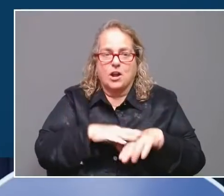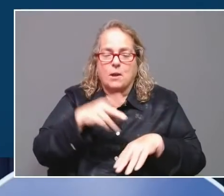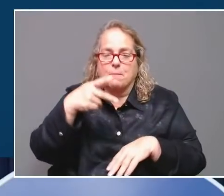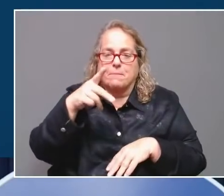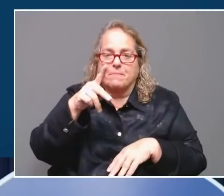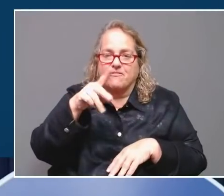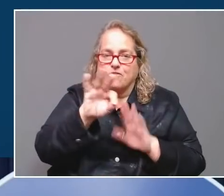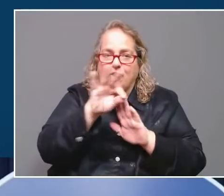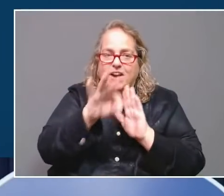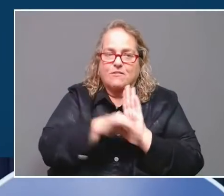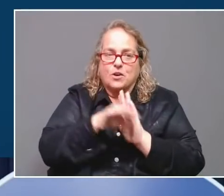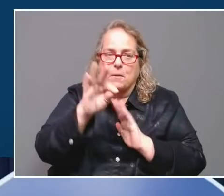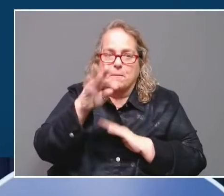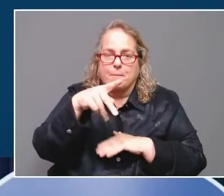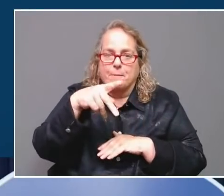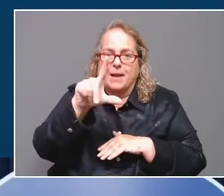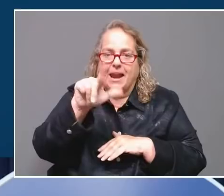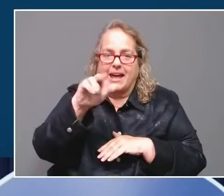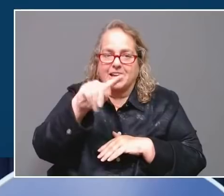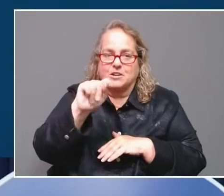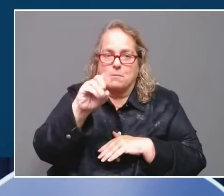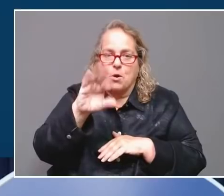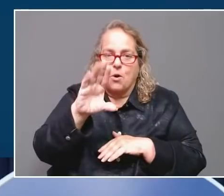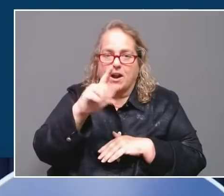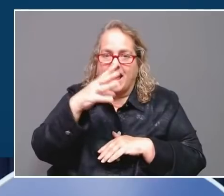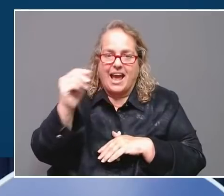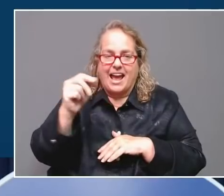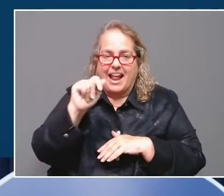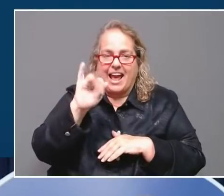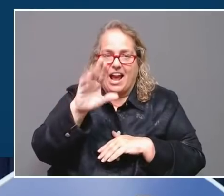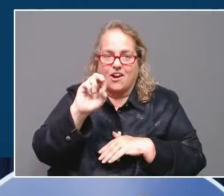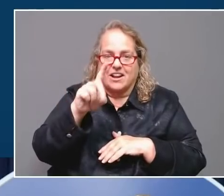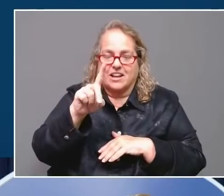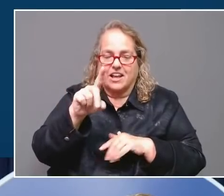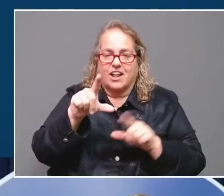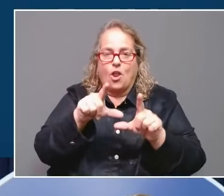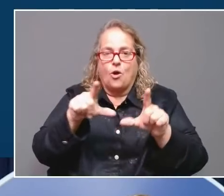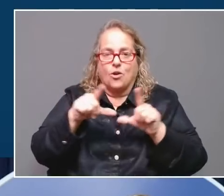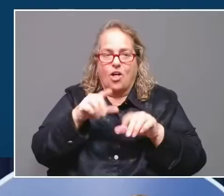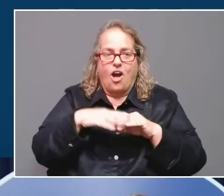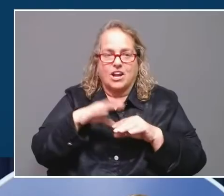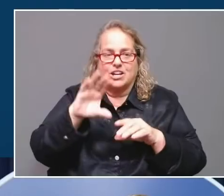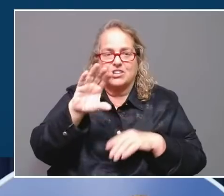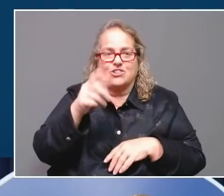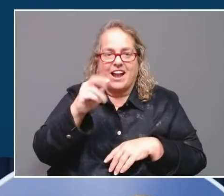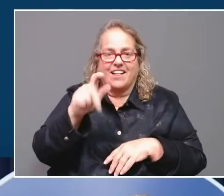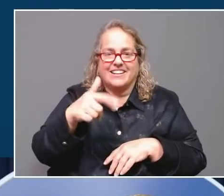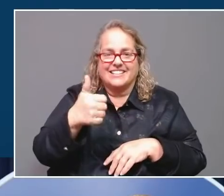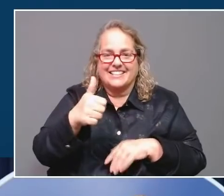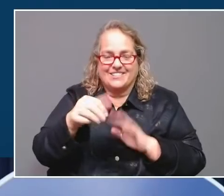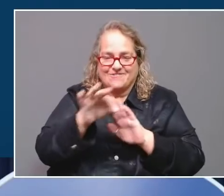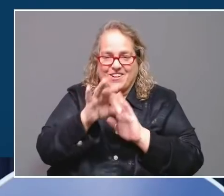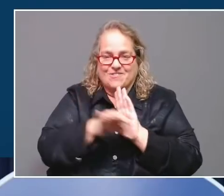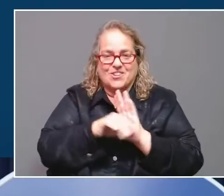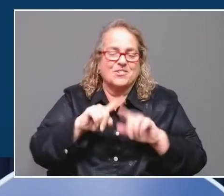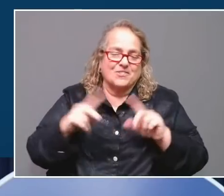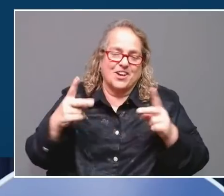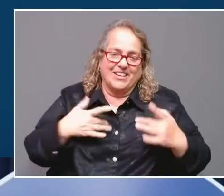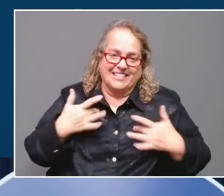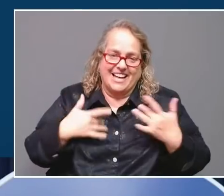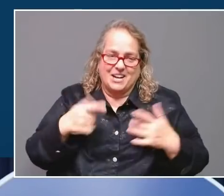it'll be aired live locally in Frankfort on Channel 10. Really excited about